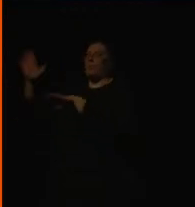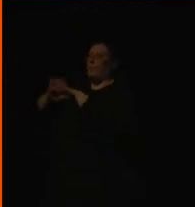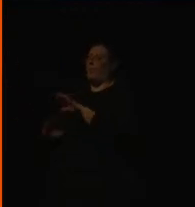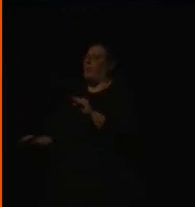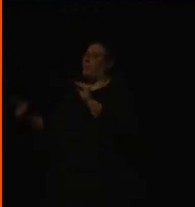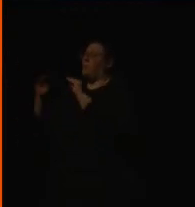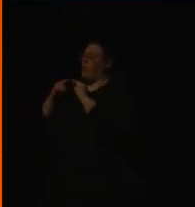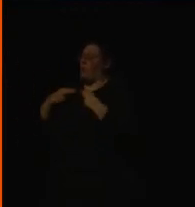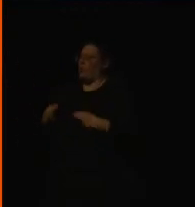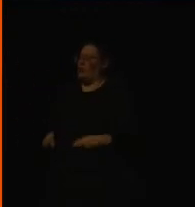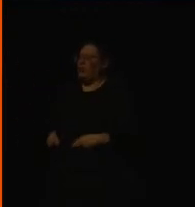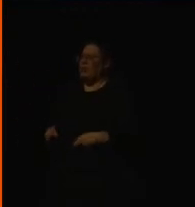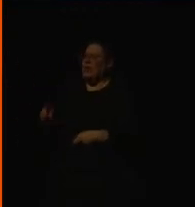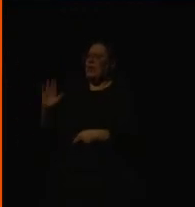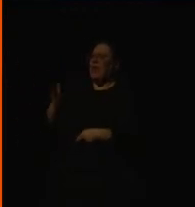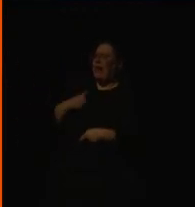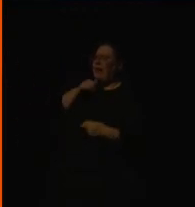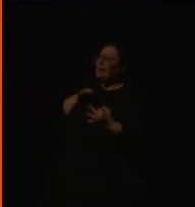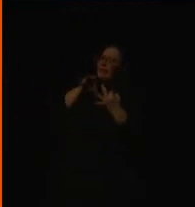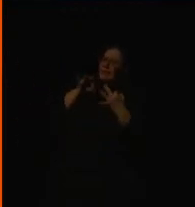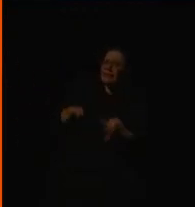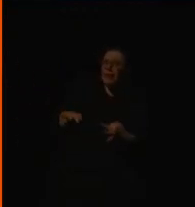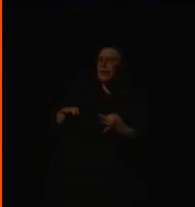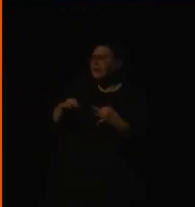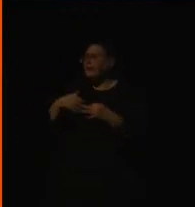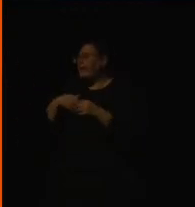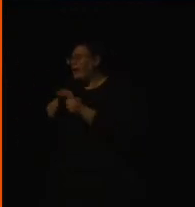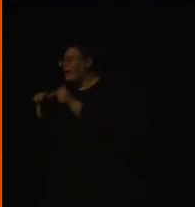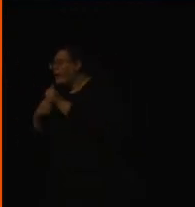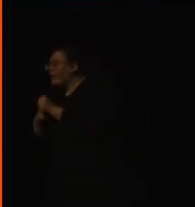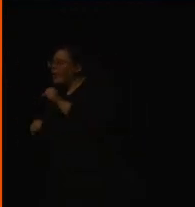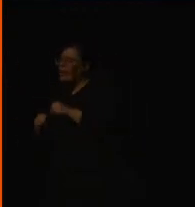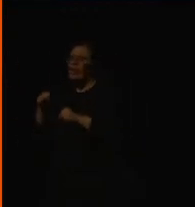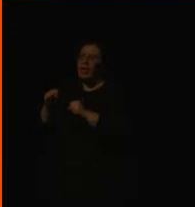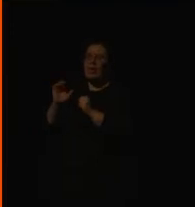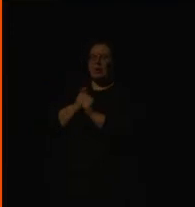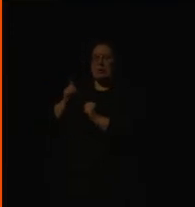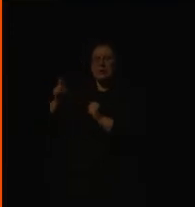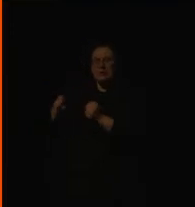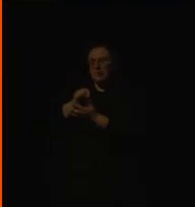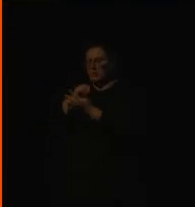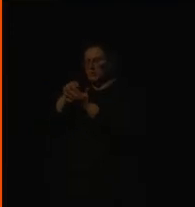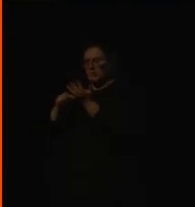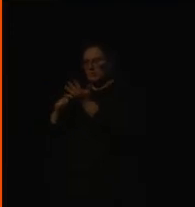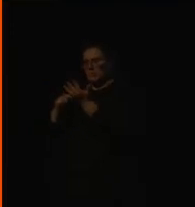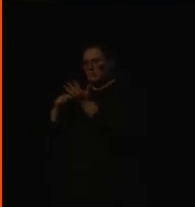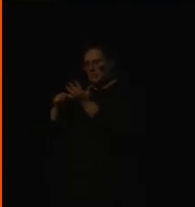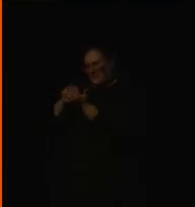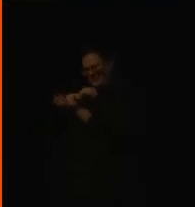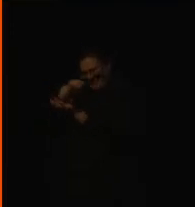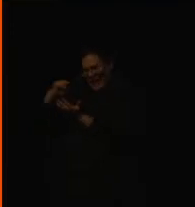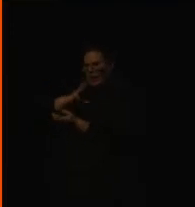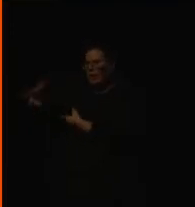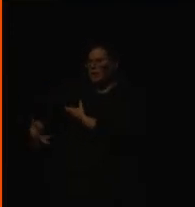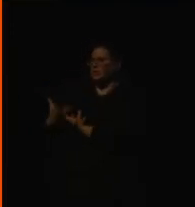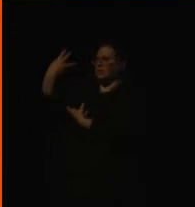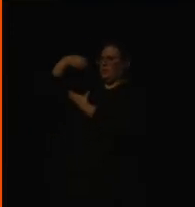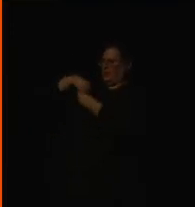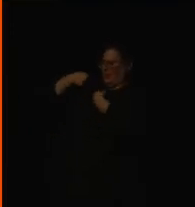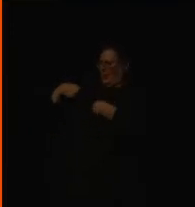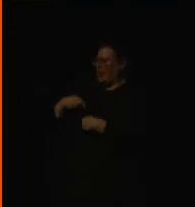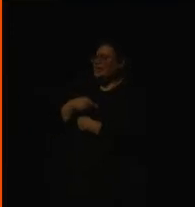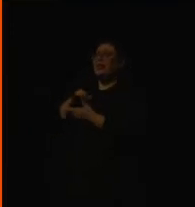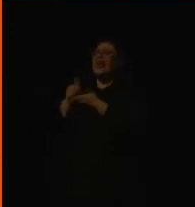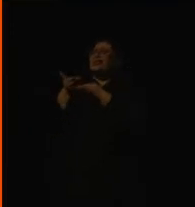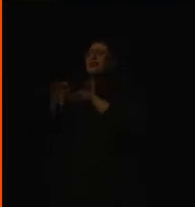Our imperfection, our incompletion, our contingency, our need, that's all that we are. It's all we have to offer